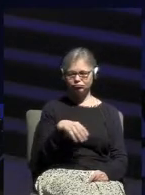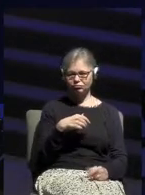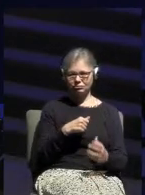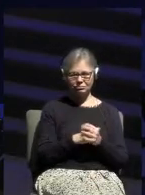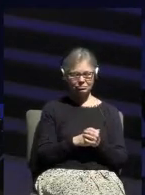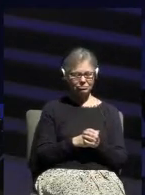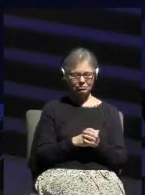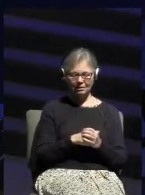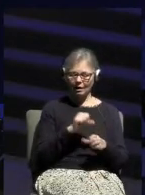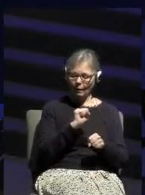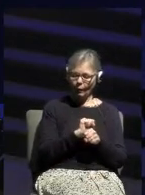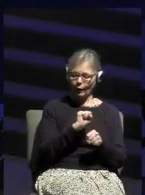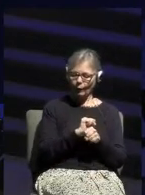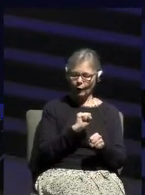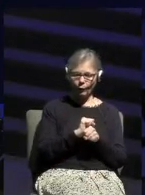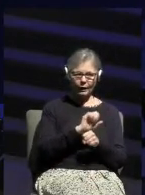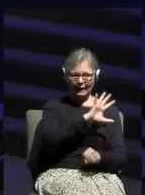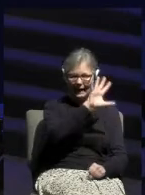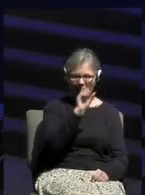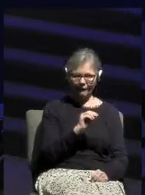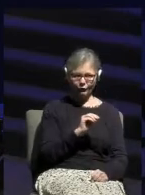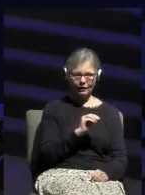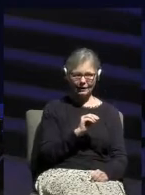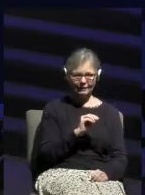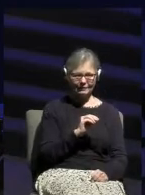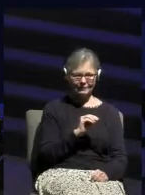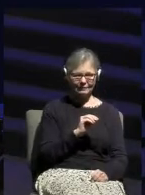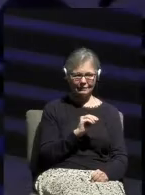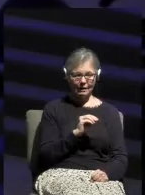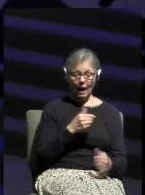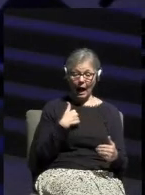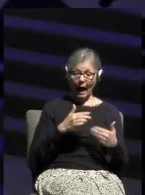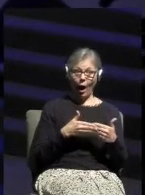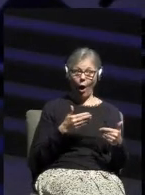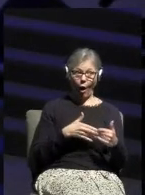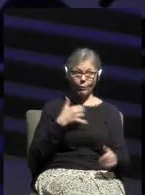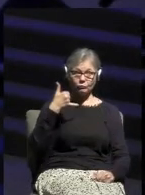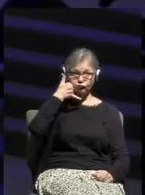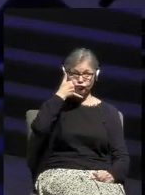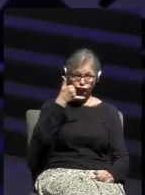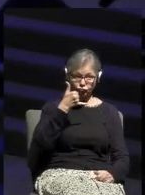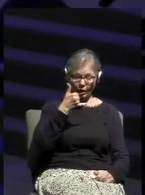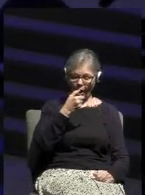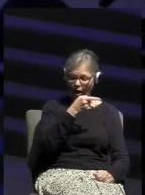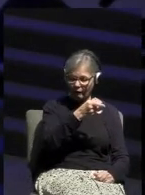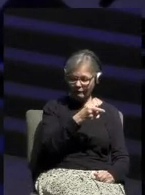Oh, my Lord, have mercy. I almost made some phone calls.